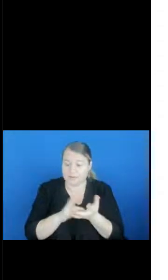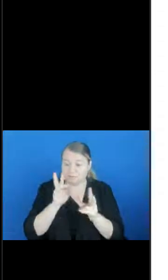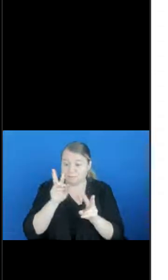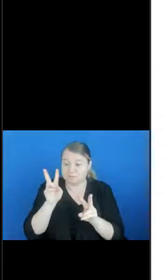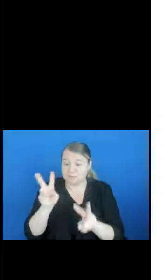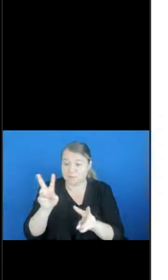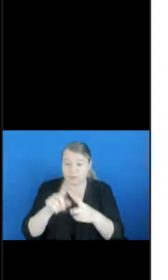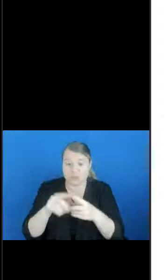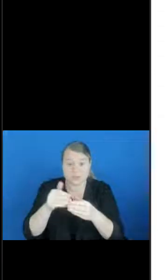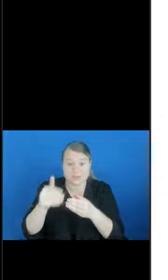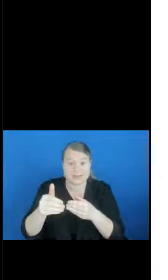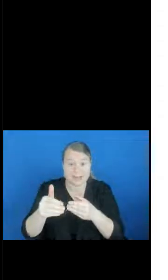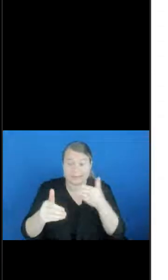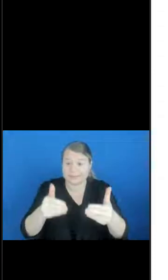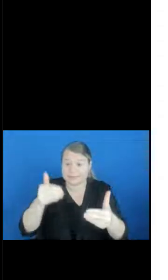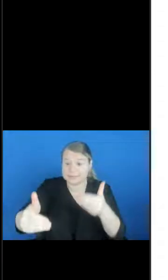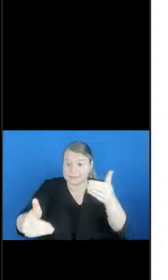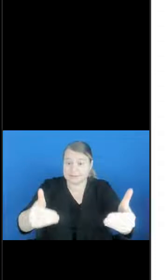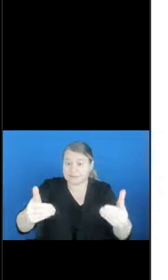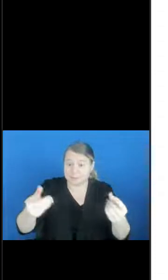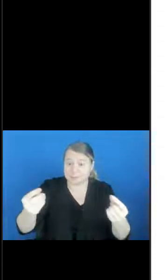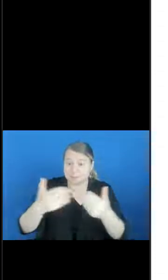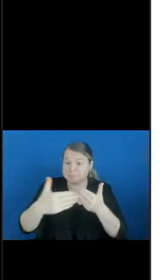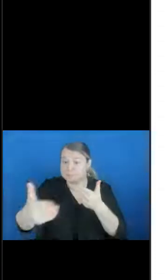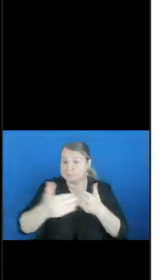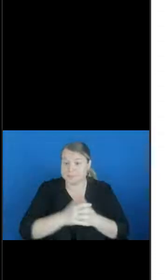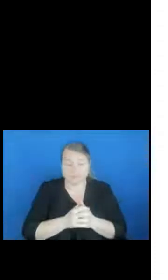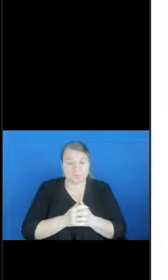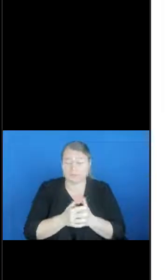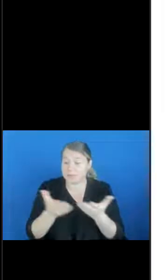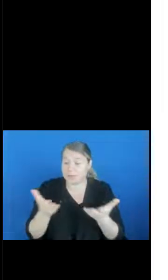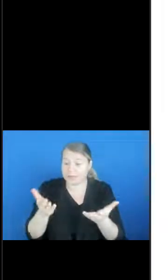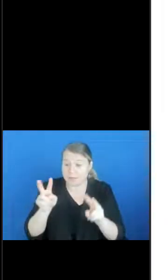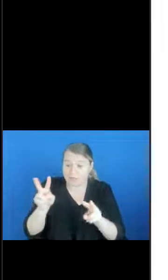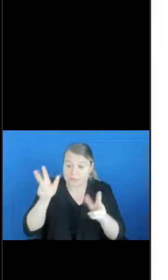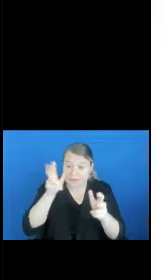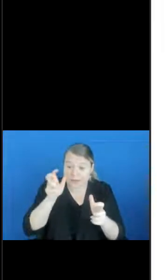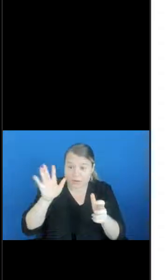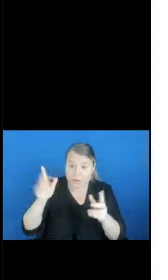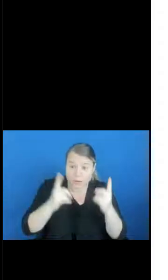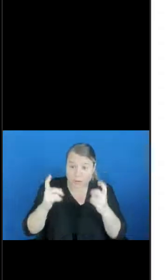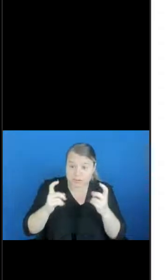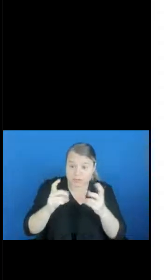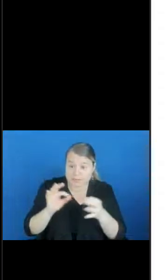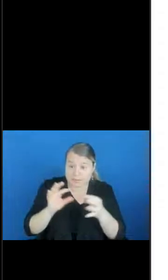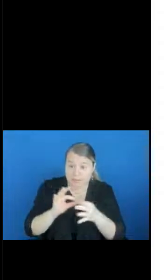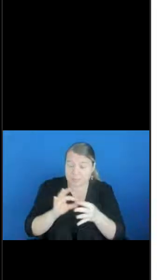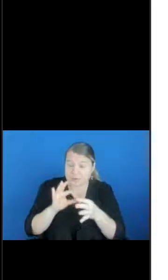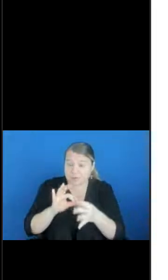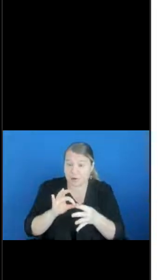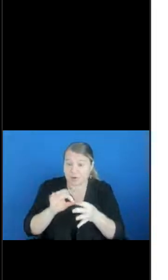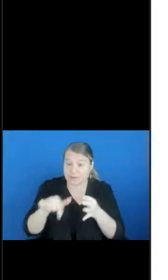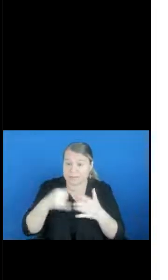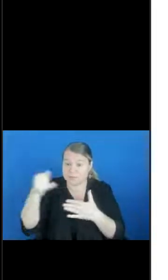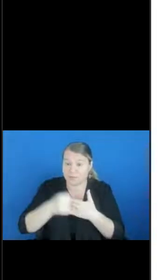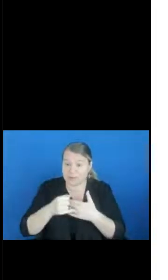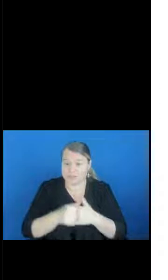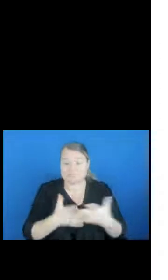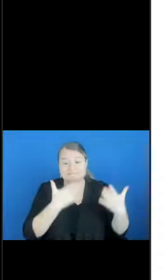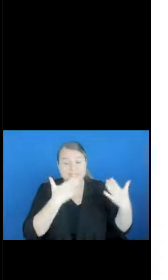the next steps and hearing what questions and comments the community has with regard to this project. So thank